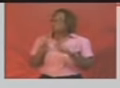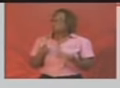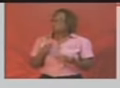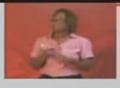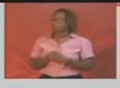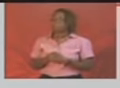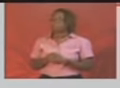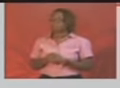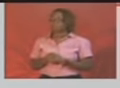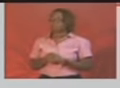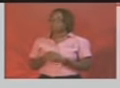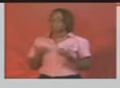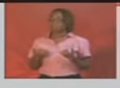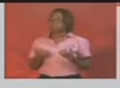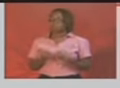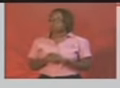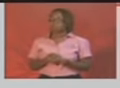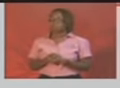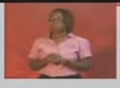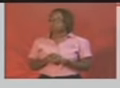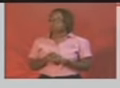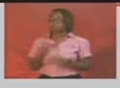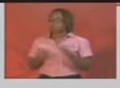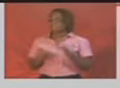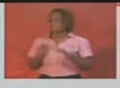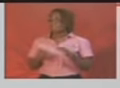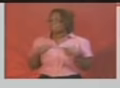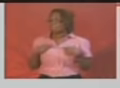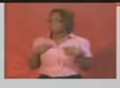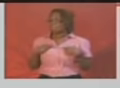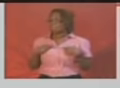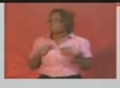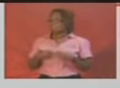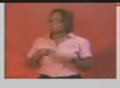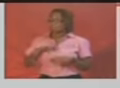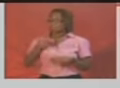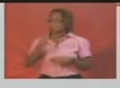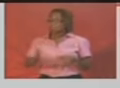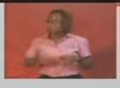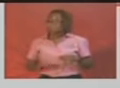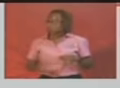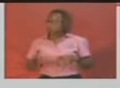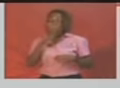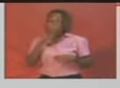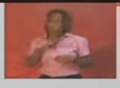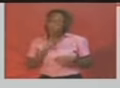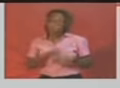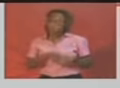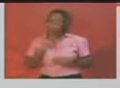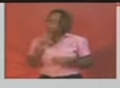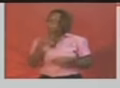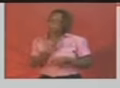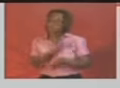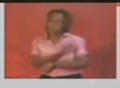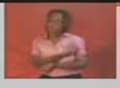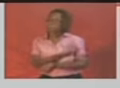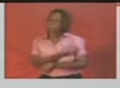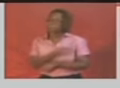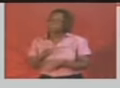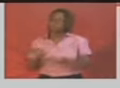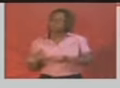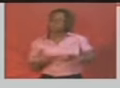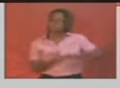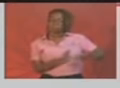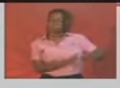30%. So we should be able to achieve herd immunity, but it means that we need a larger proportion of the persons that actually can take